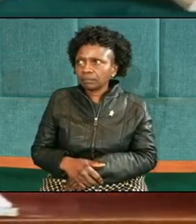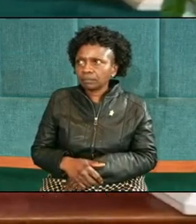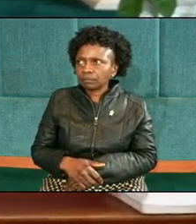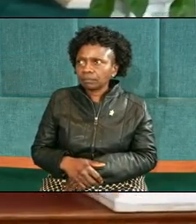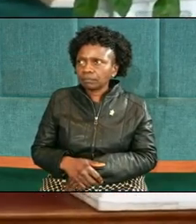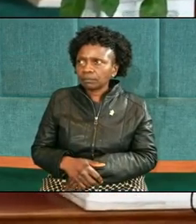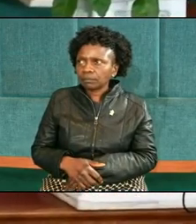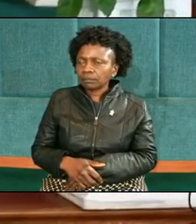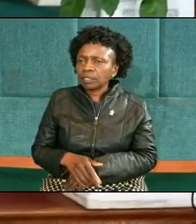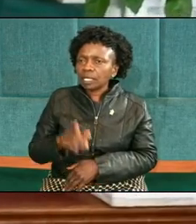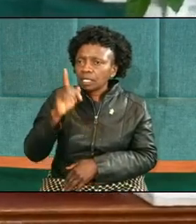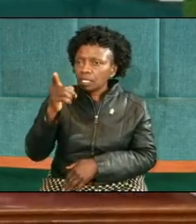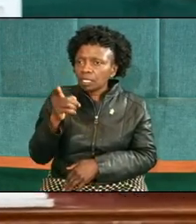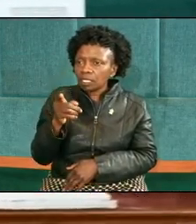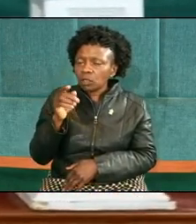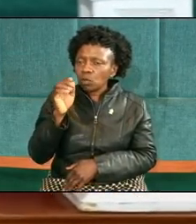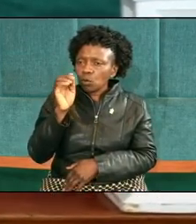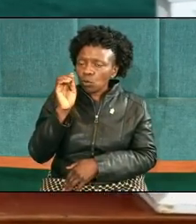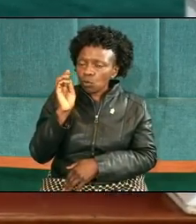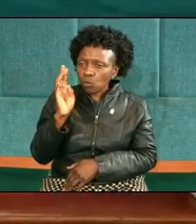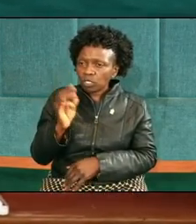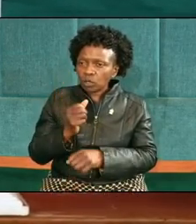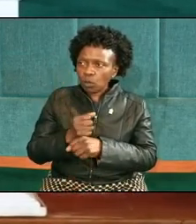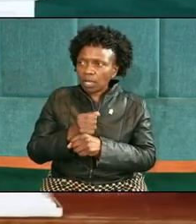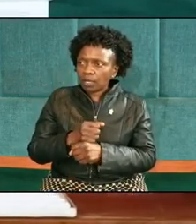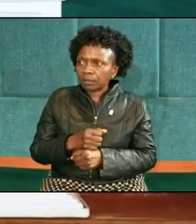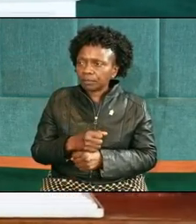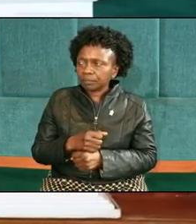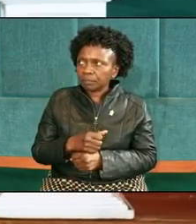That was the assignment. Well,